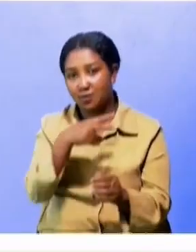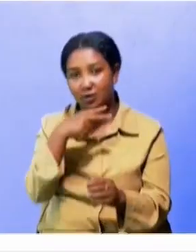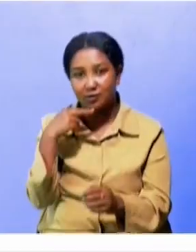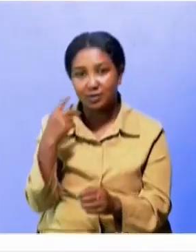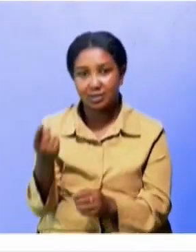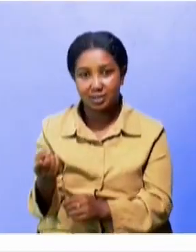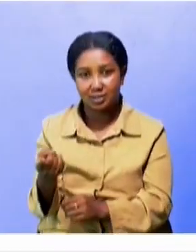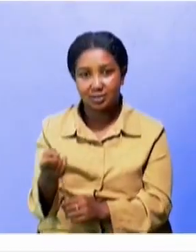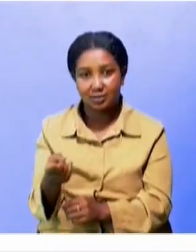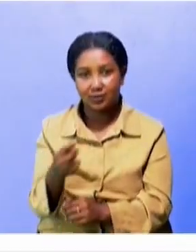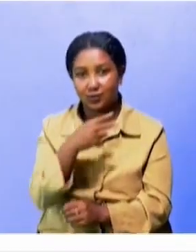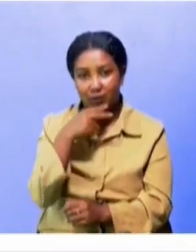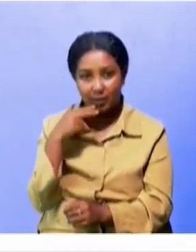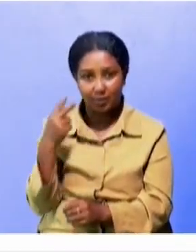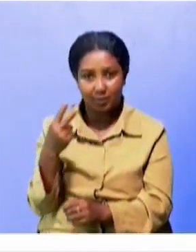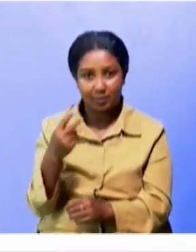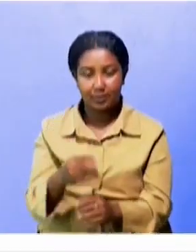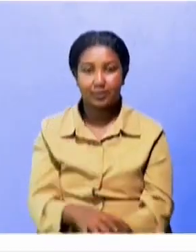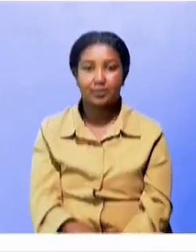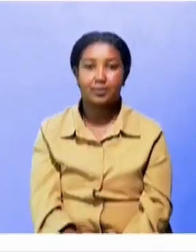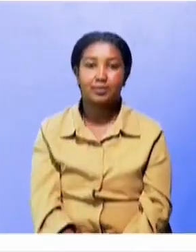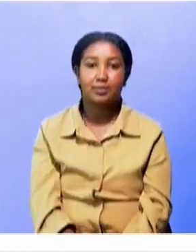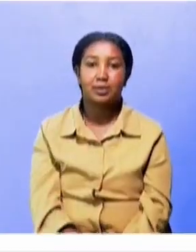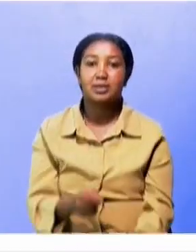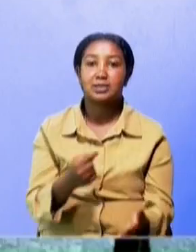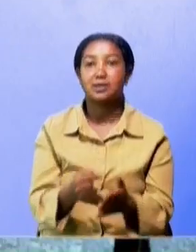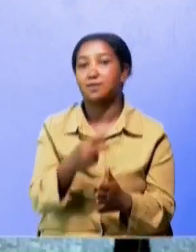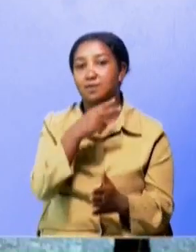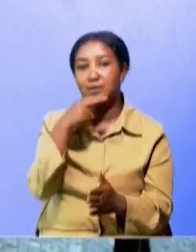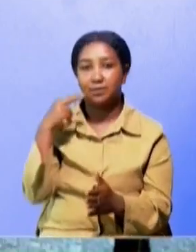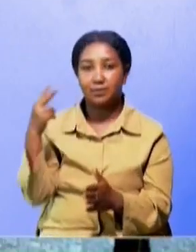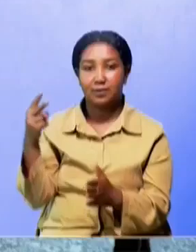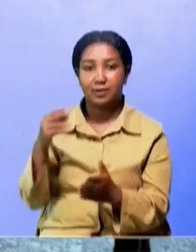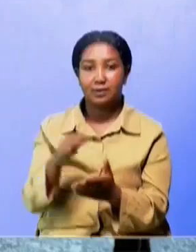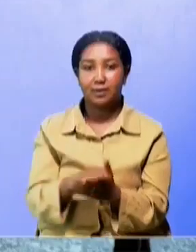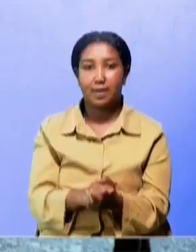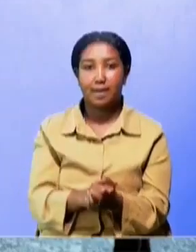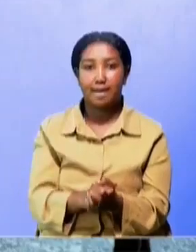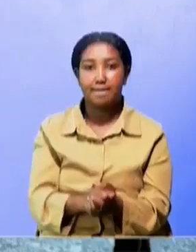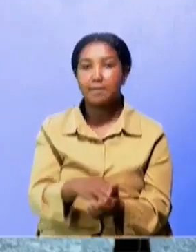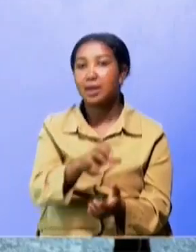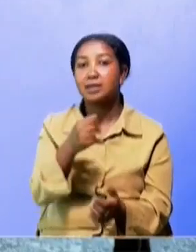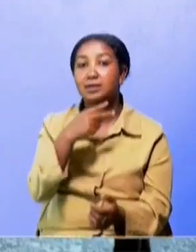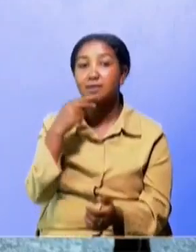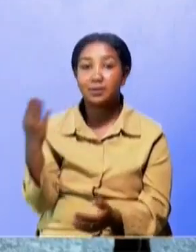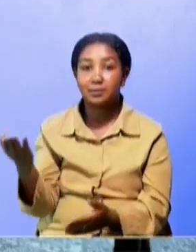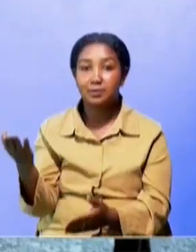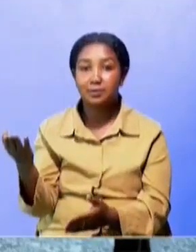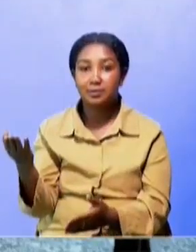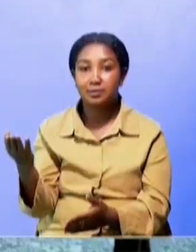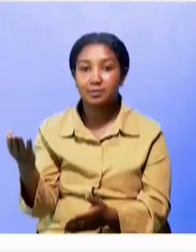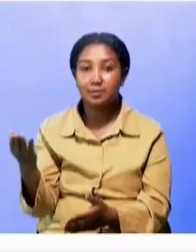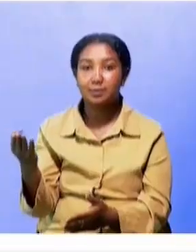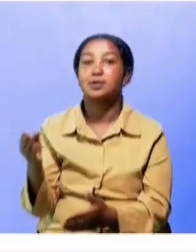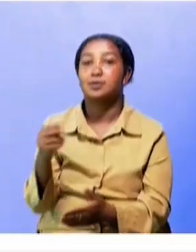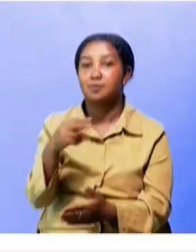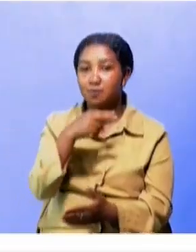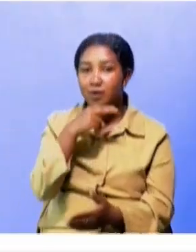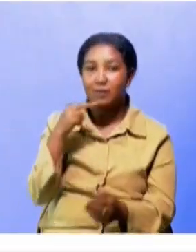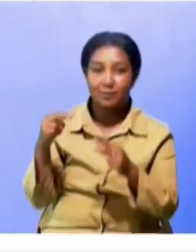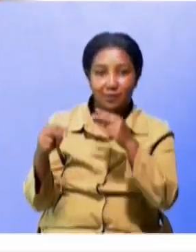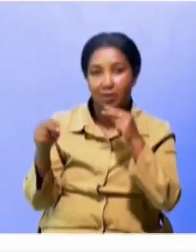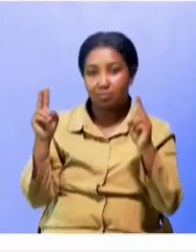Here you have the verb. Come on. This is a verb. What about another verb? Here it